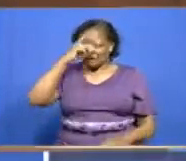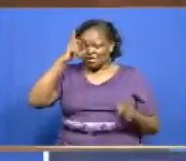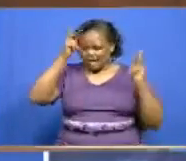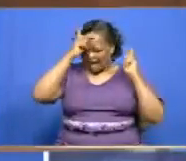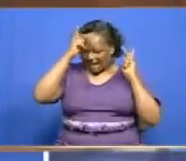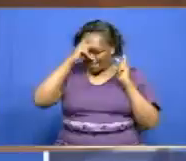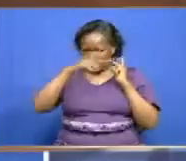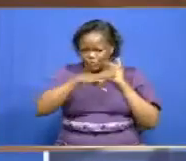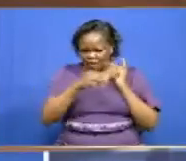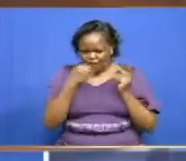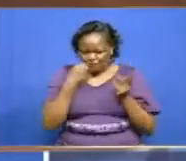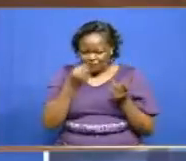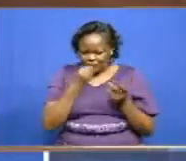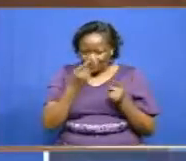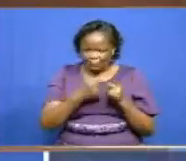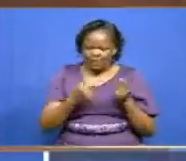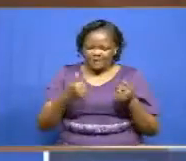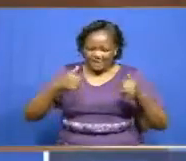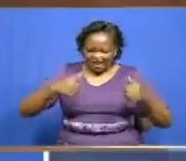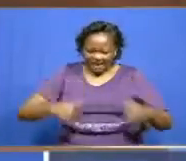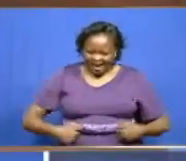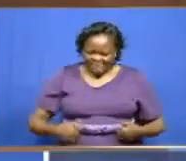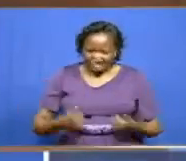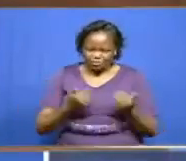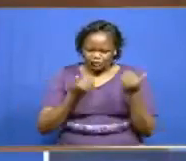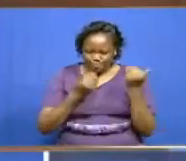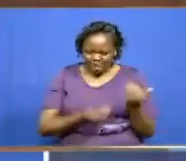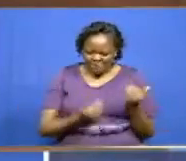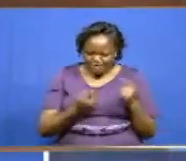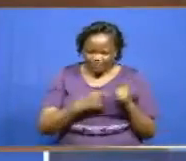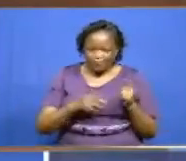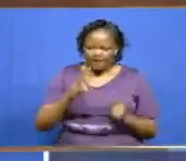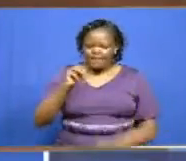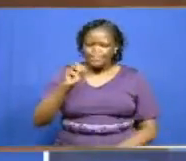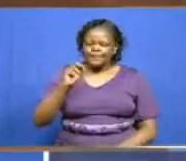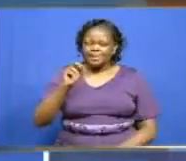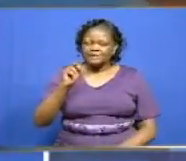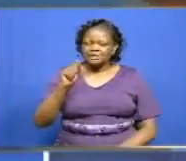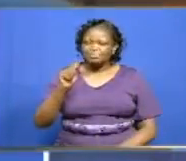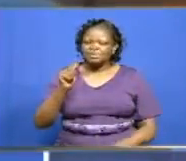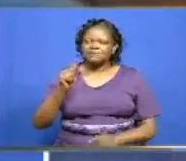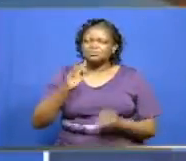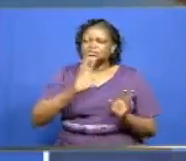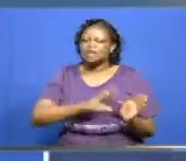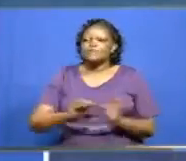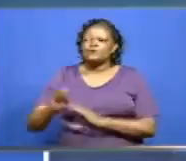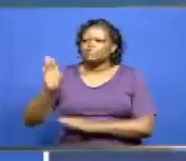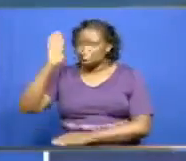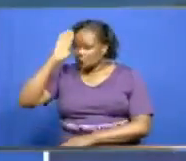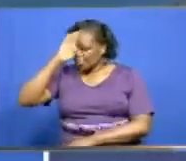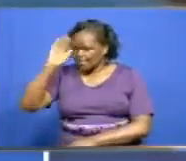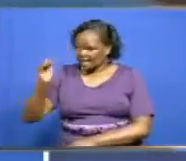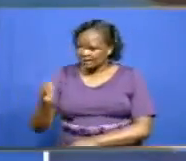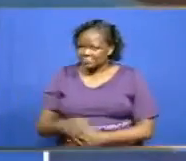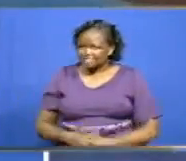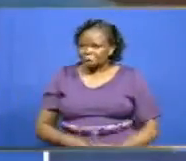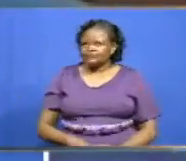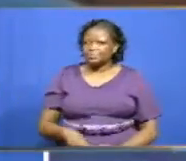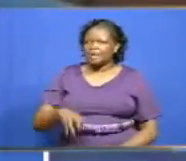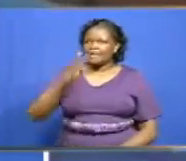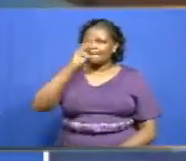take food from a hungry child of Marsabit and take it to Bungoma County. Marsabit County is going to